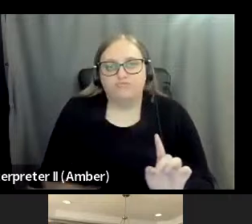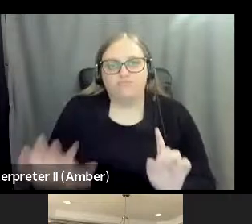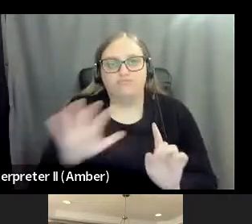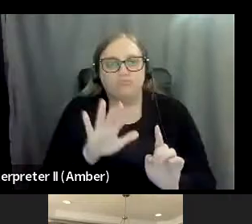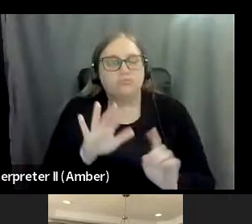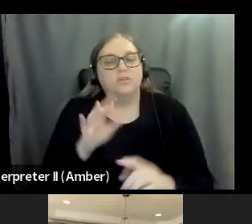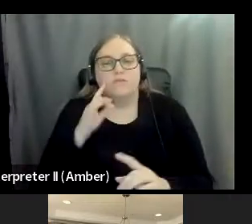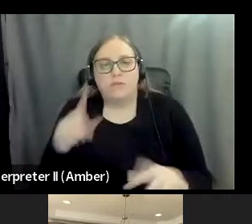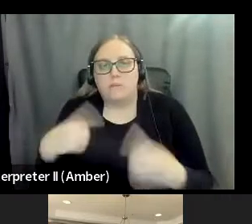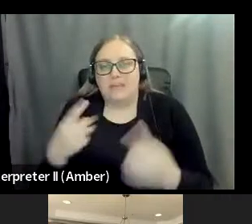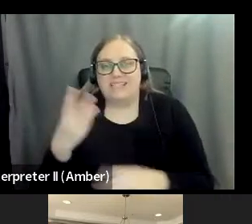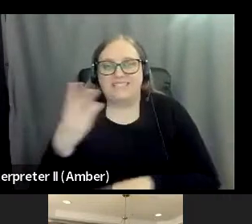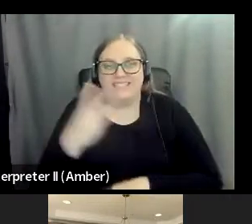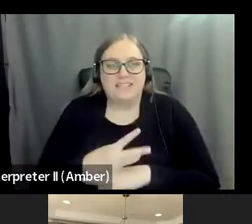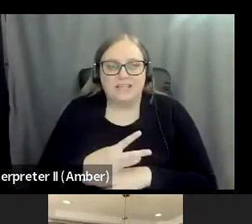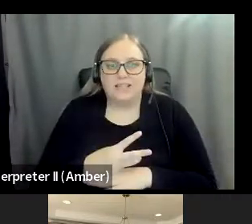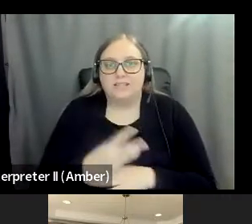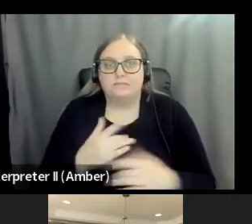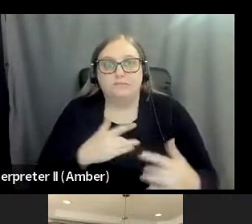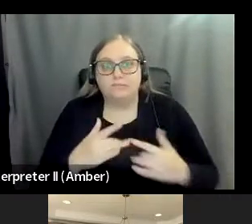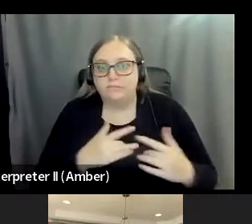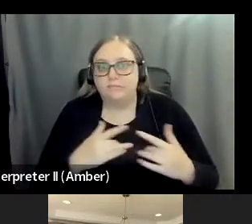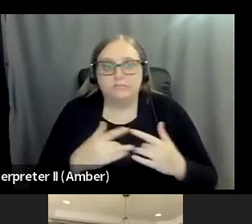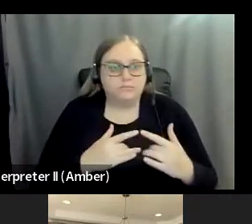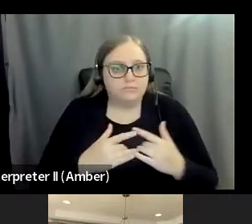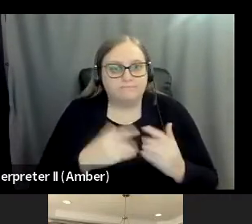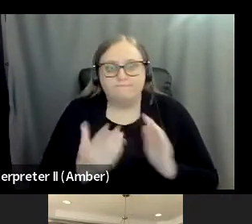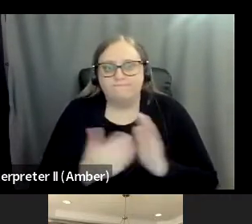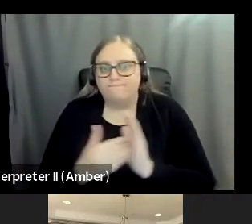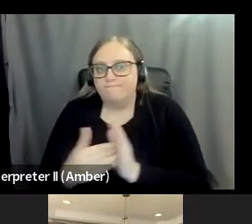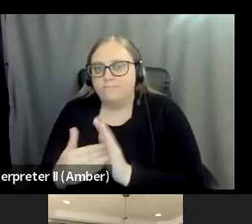for the last 6 days with regard to